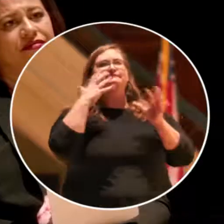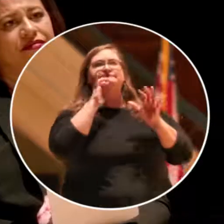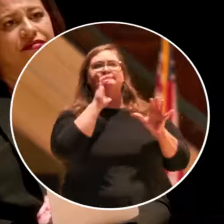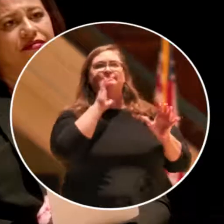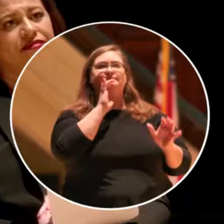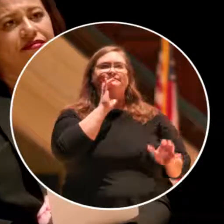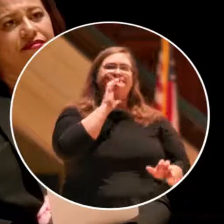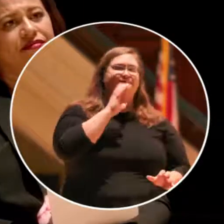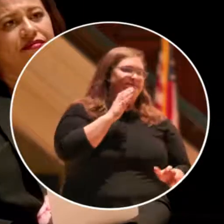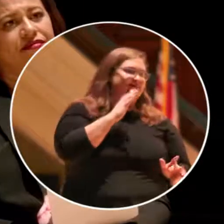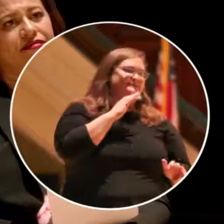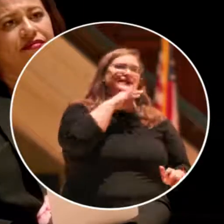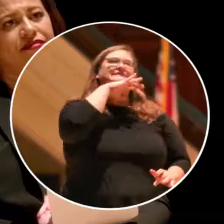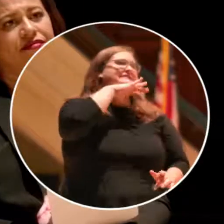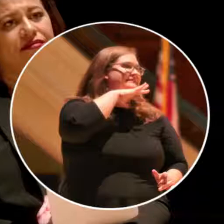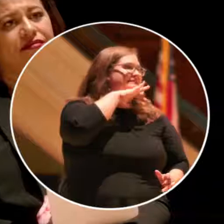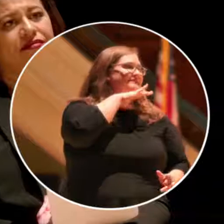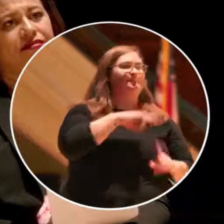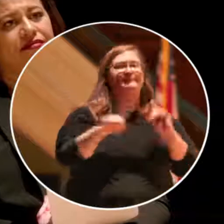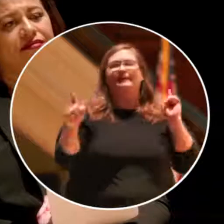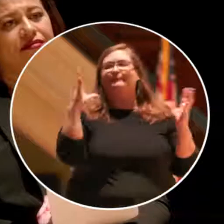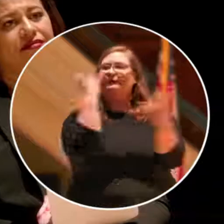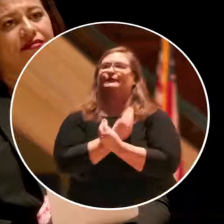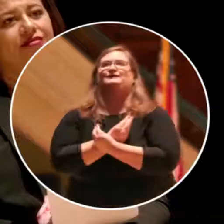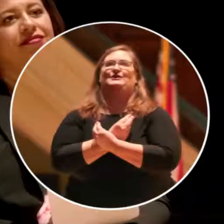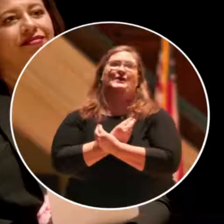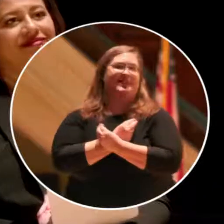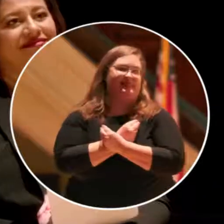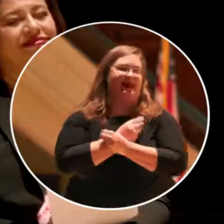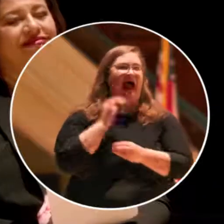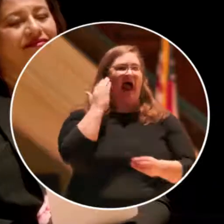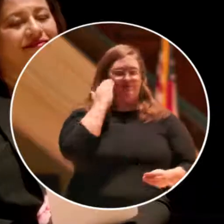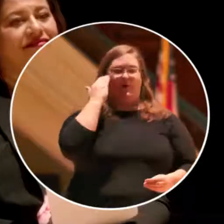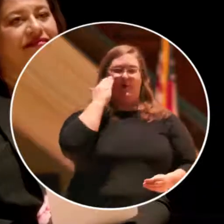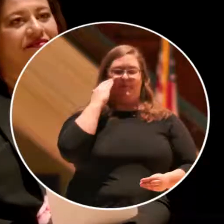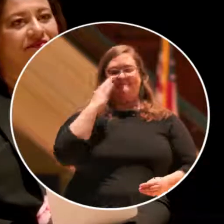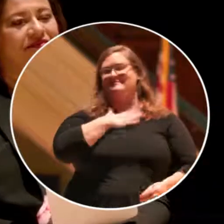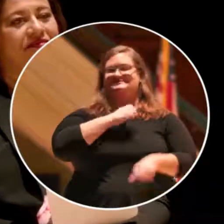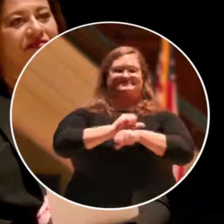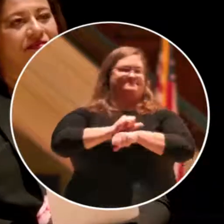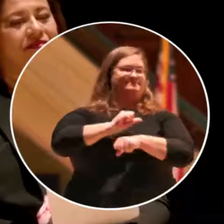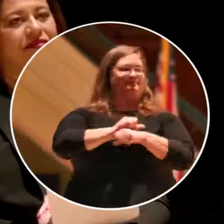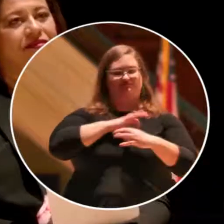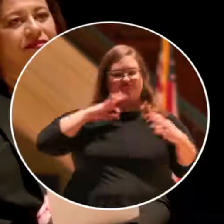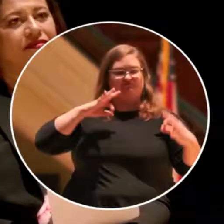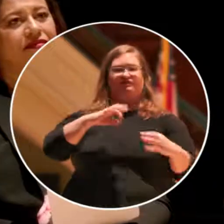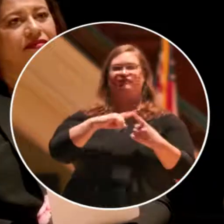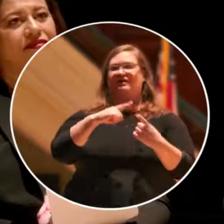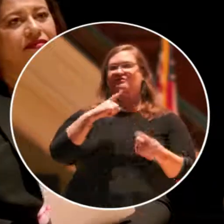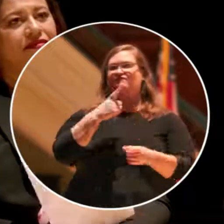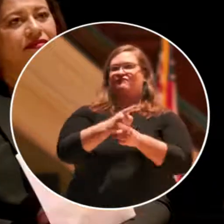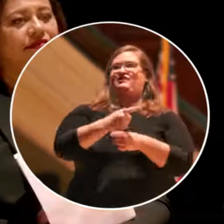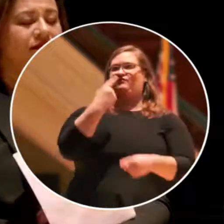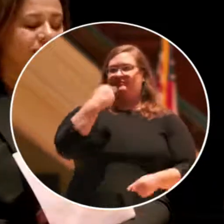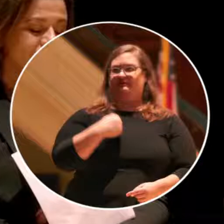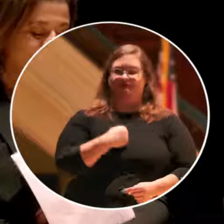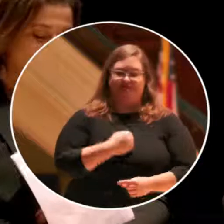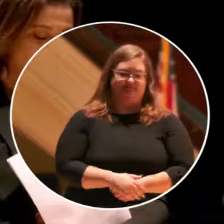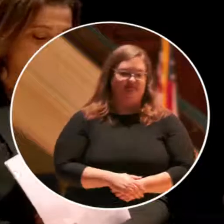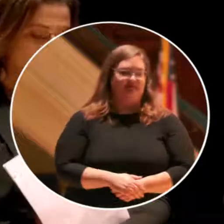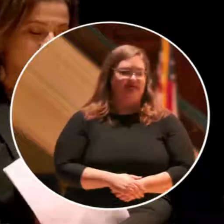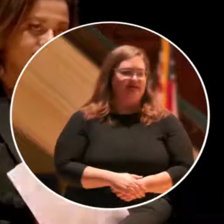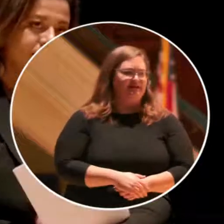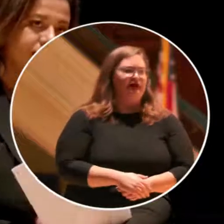know what I am doing is exactly right for me. It's those moments that make entering my childless